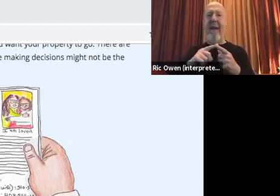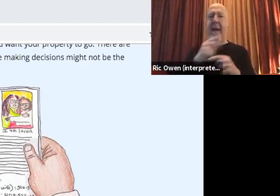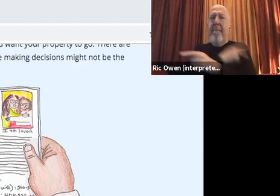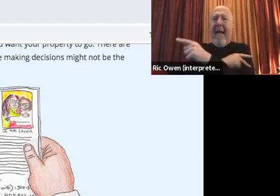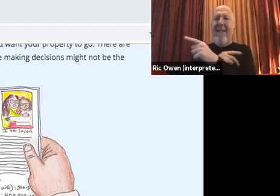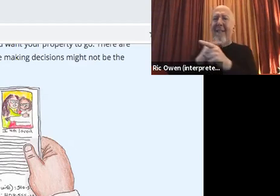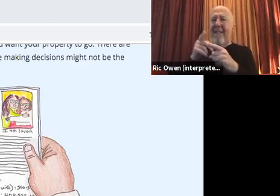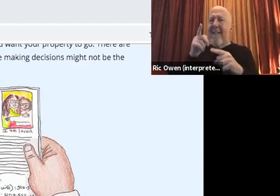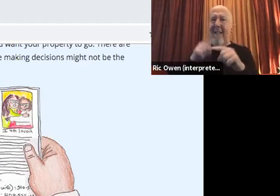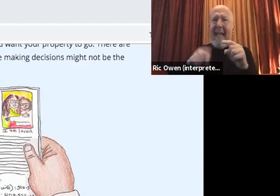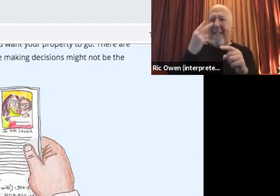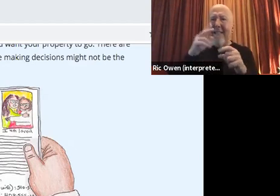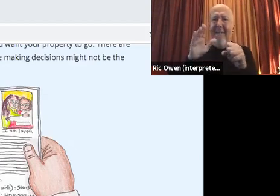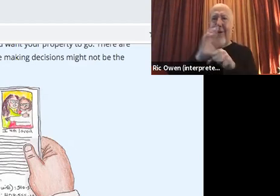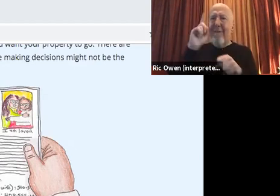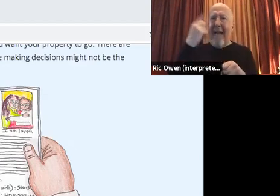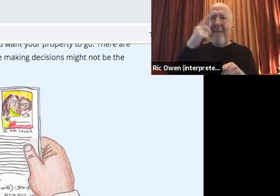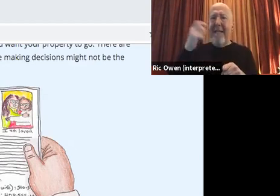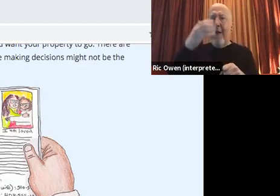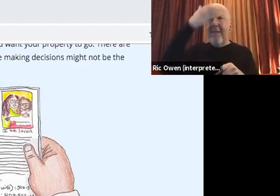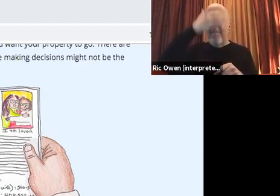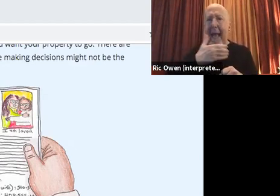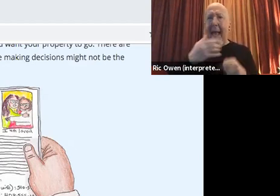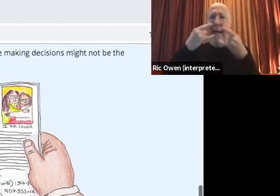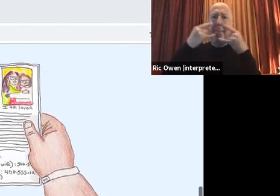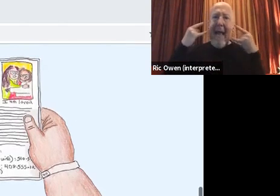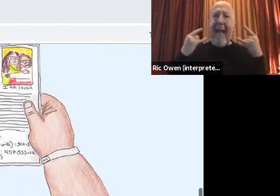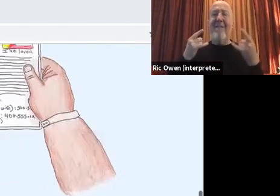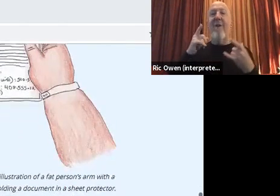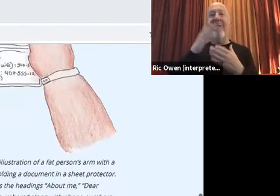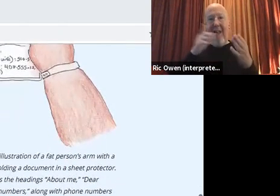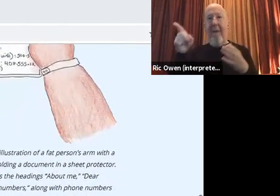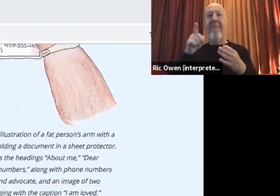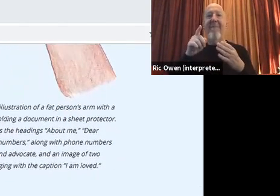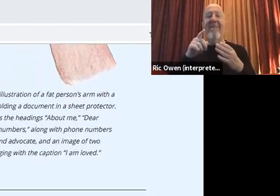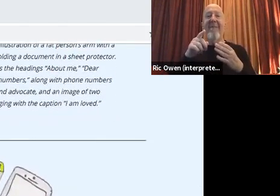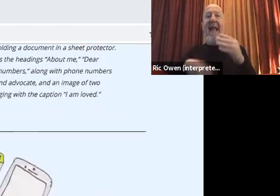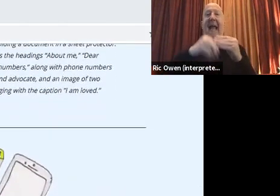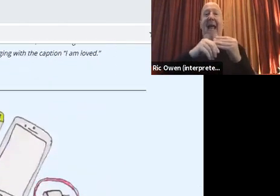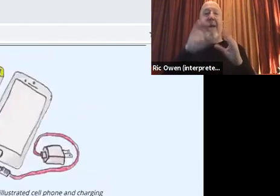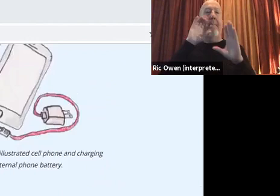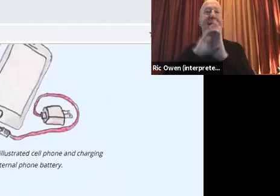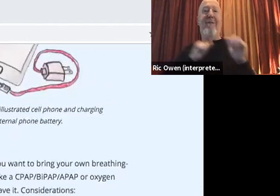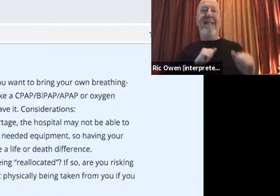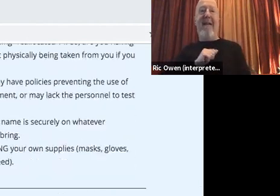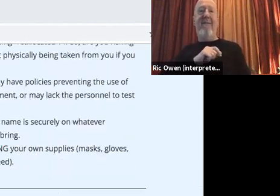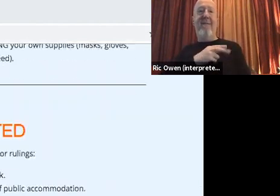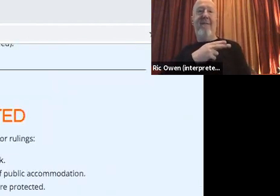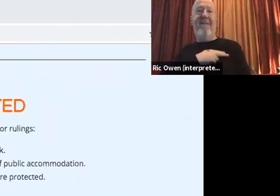them as human beings. I'm scrolling now down